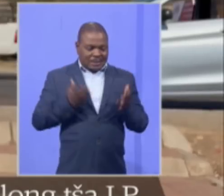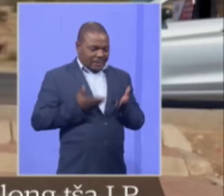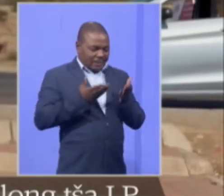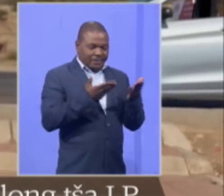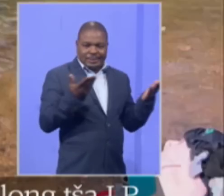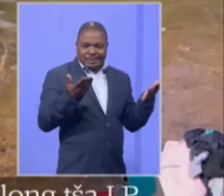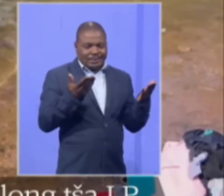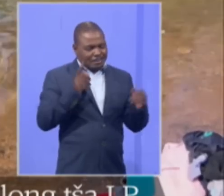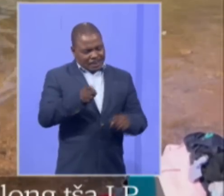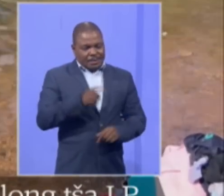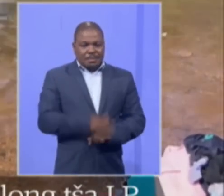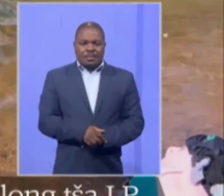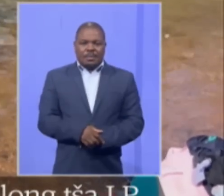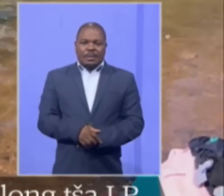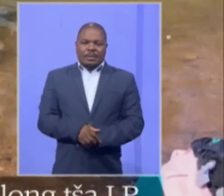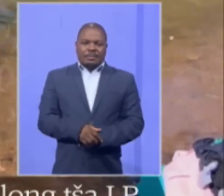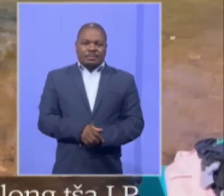kgetha malapa.